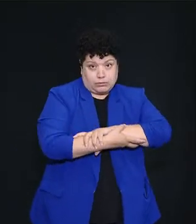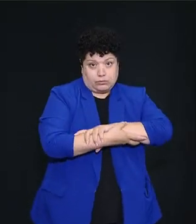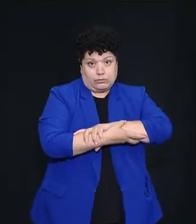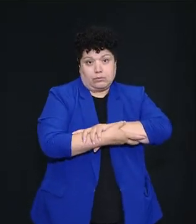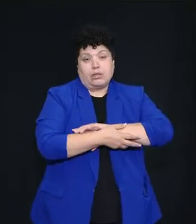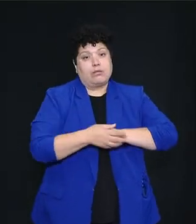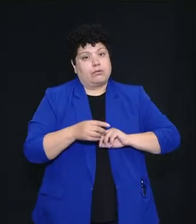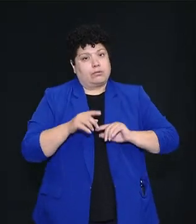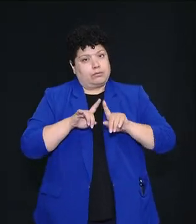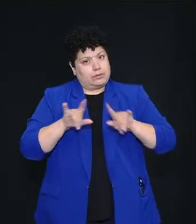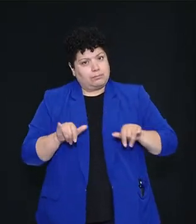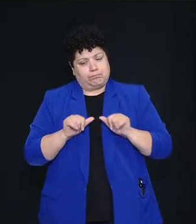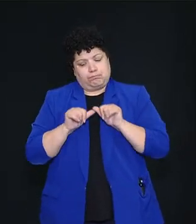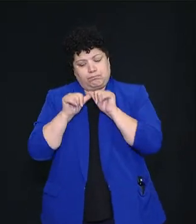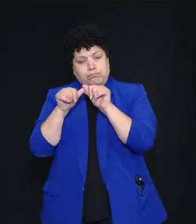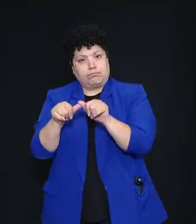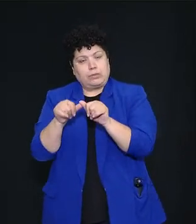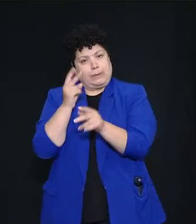by hope.